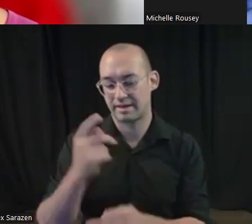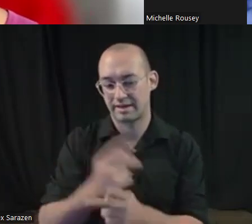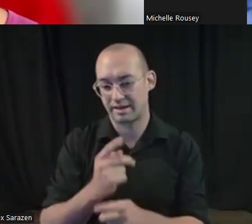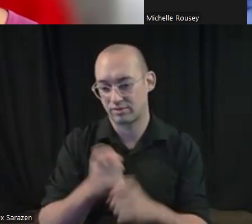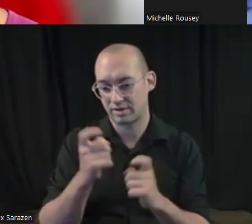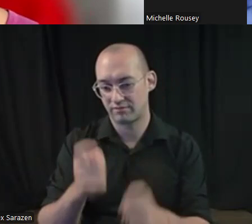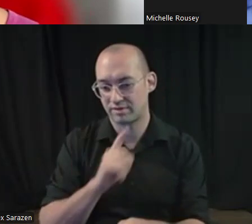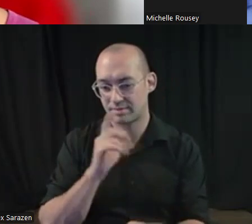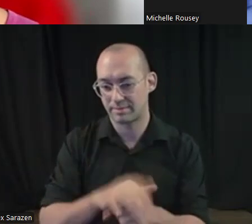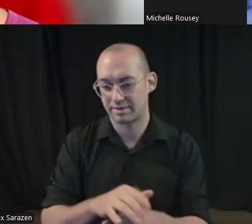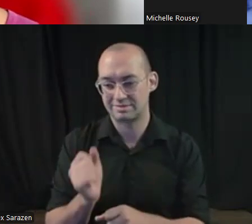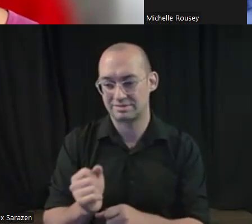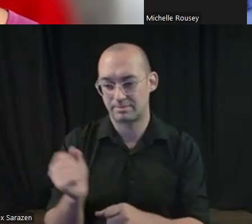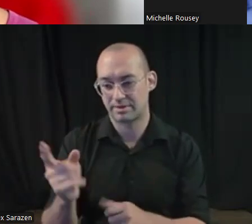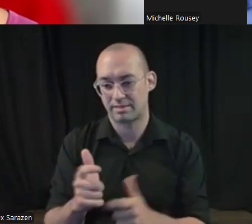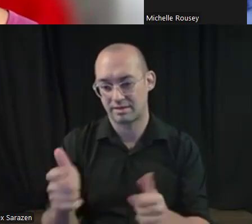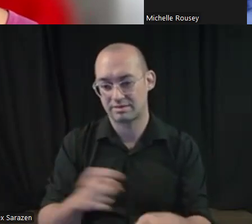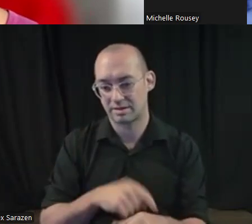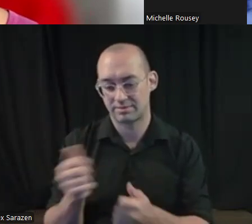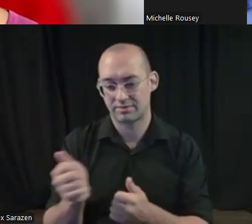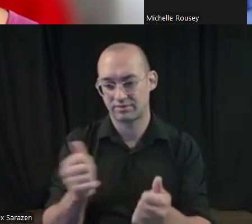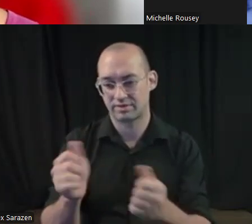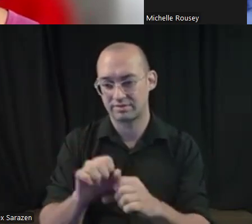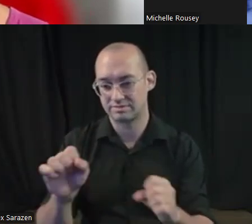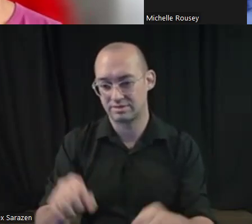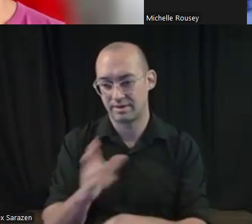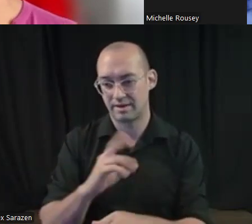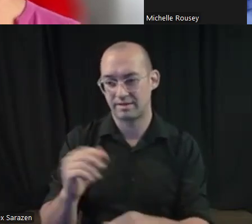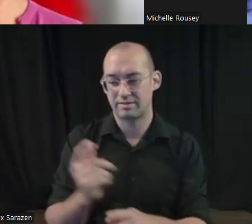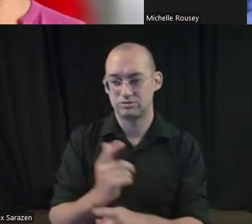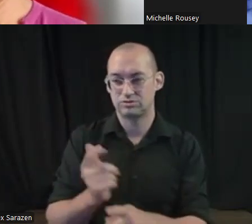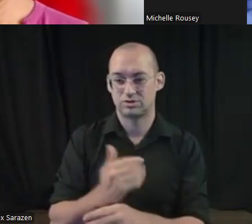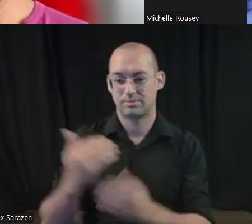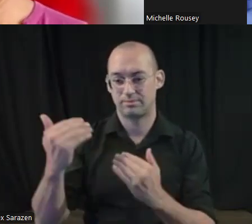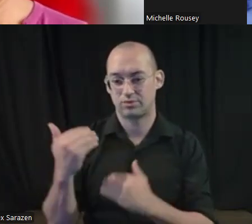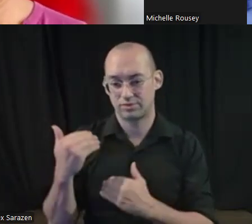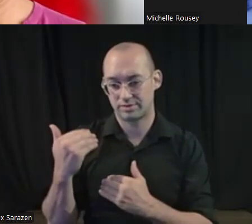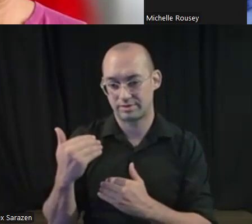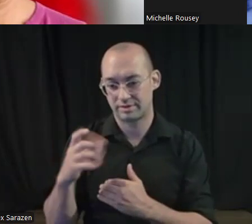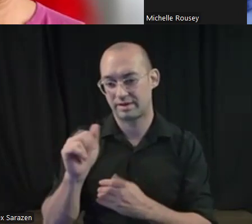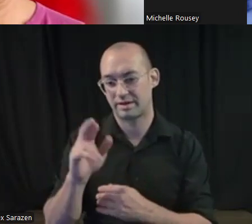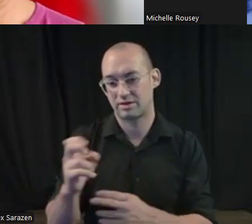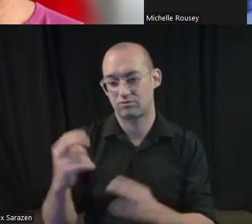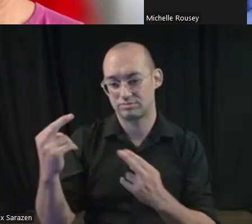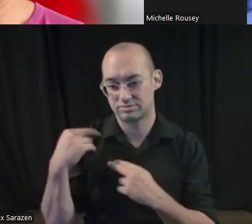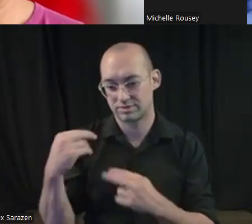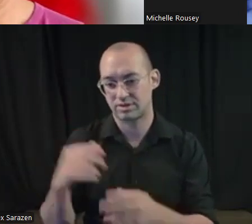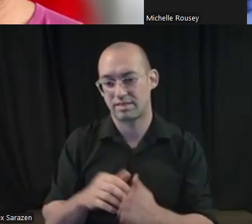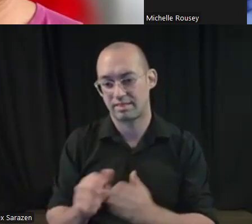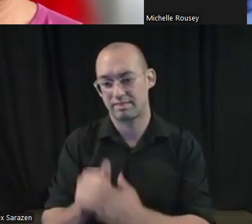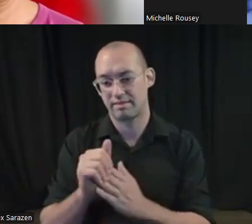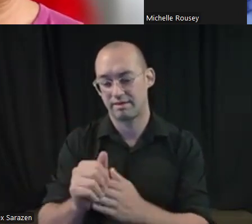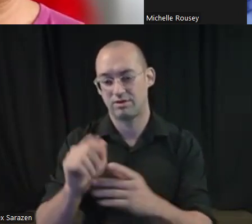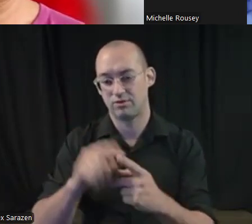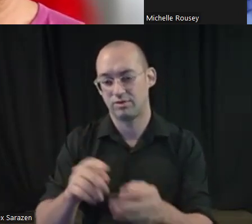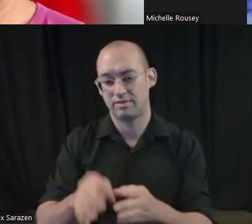spent navigating these systems, and the logistical burdens of the managed care program, in addition to care responsibilities, have led to delayed attention to my